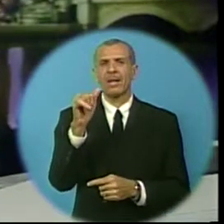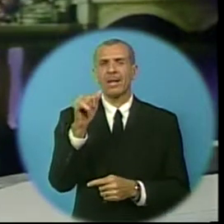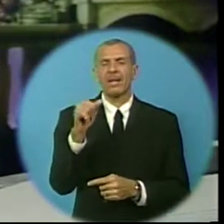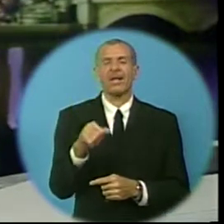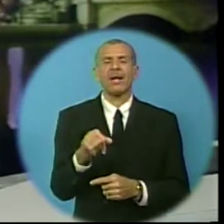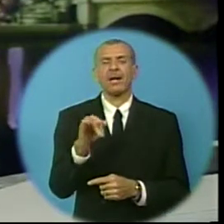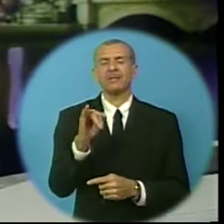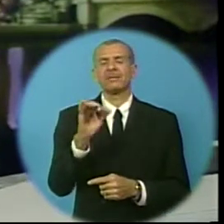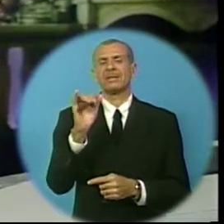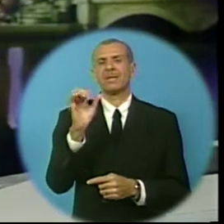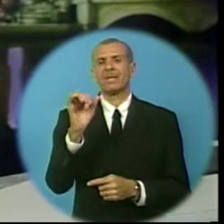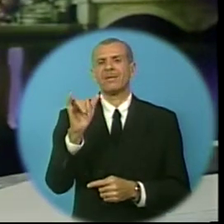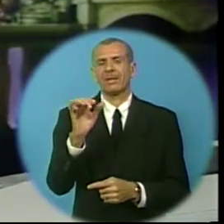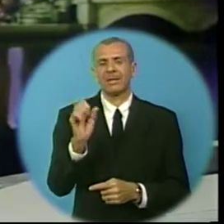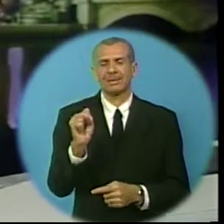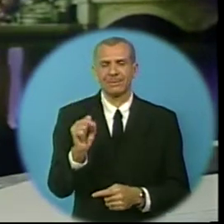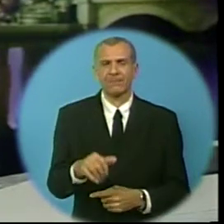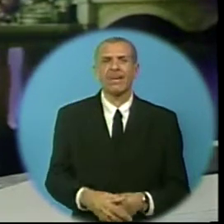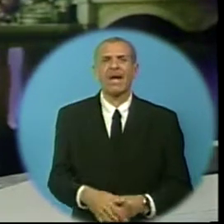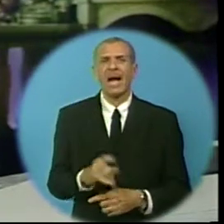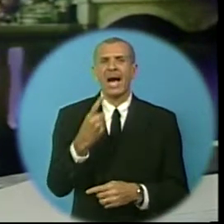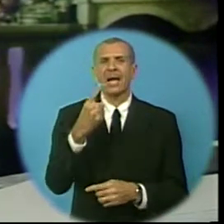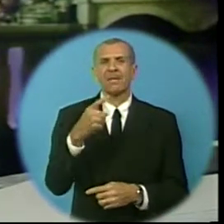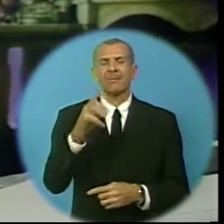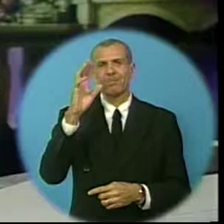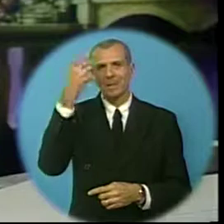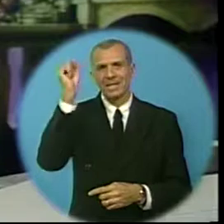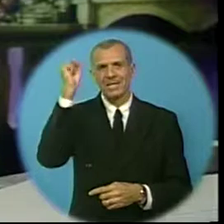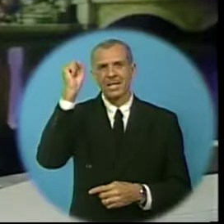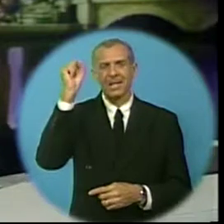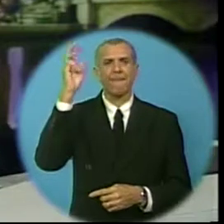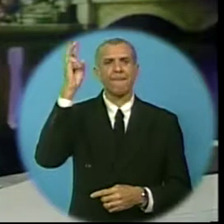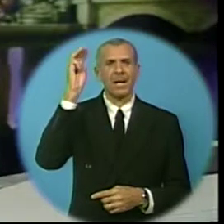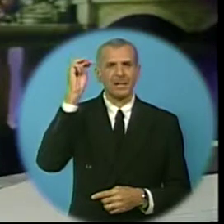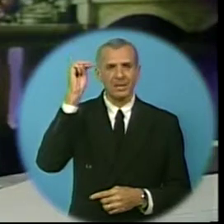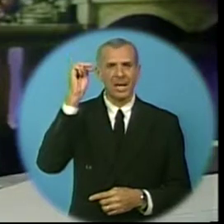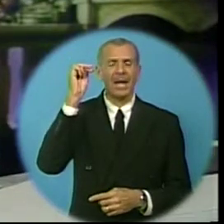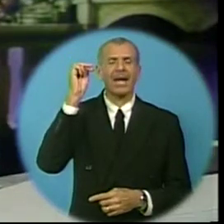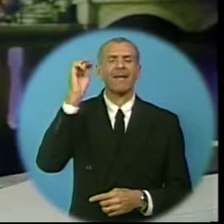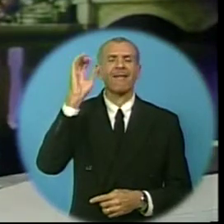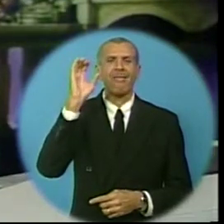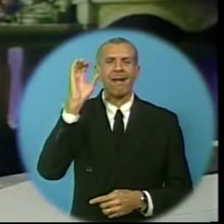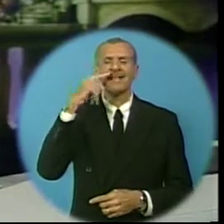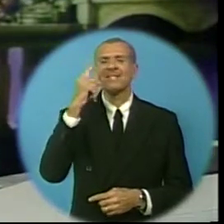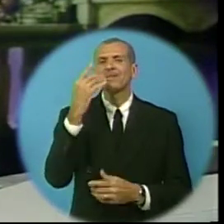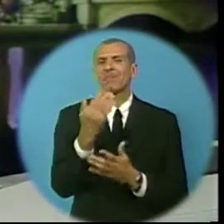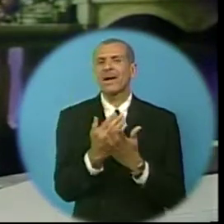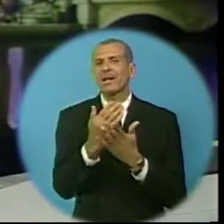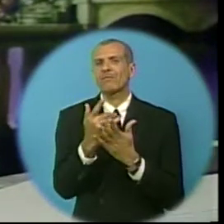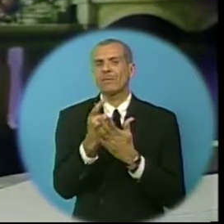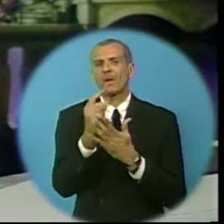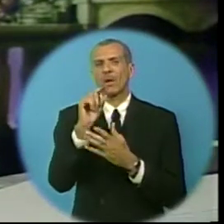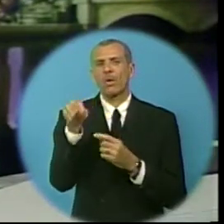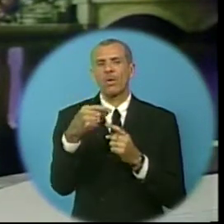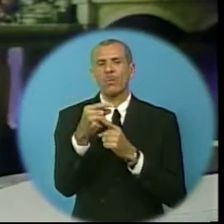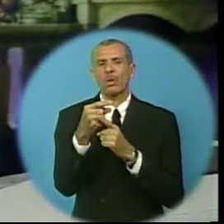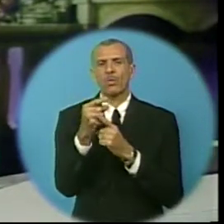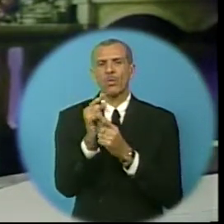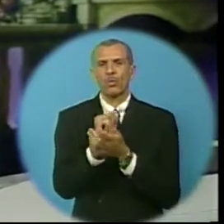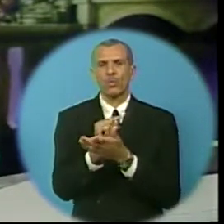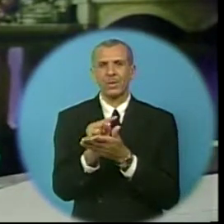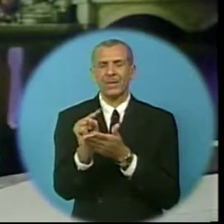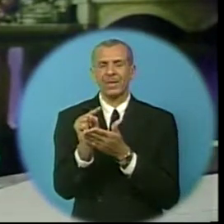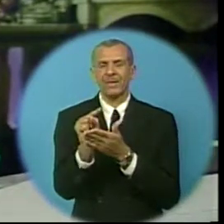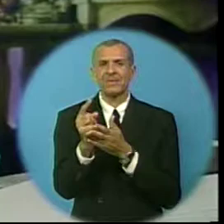EYES. President and CEO Marsha Ann Clark says as part of activities to mark Global Entrepreneurship Week,